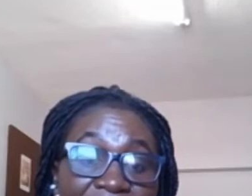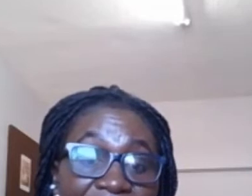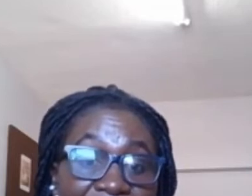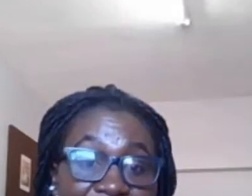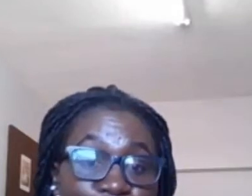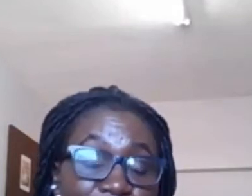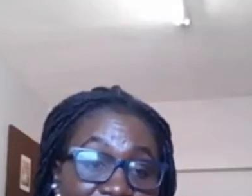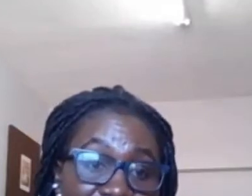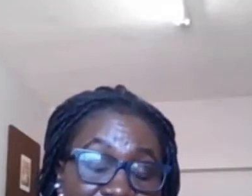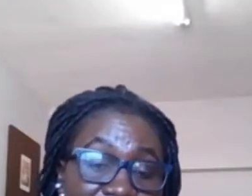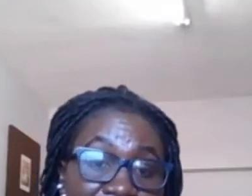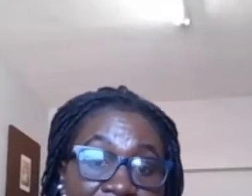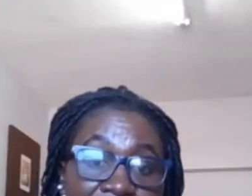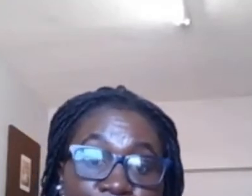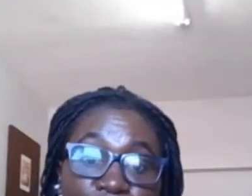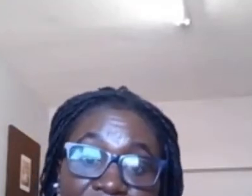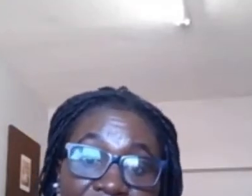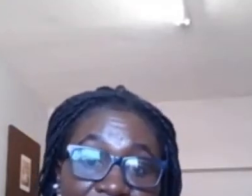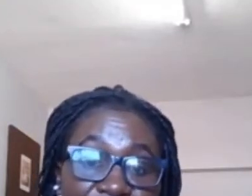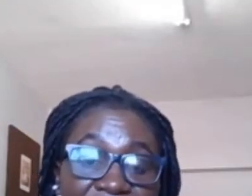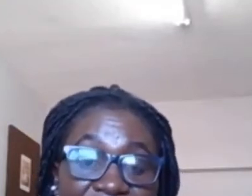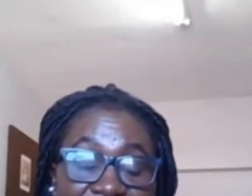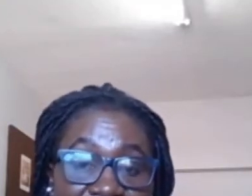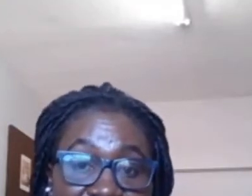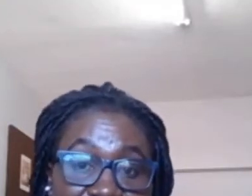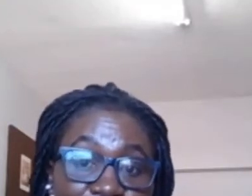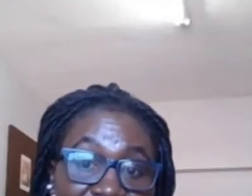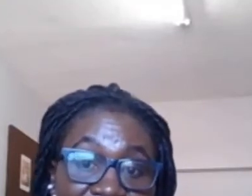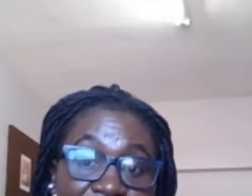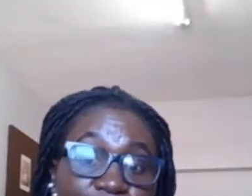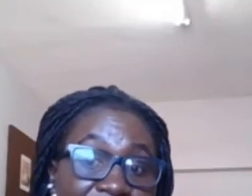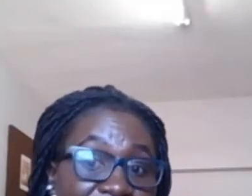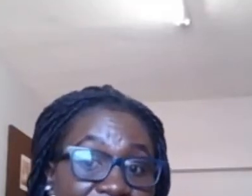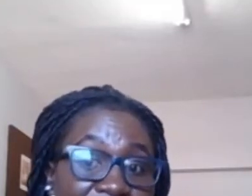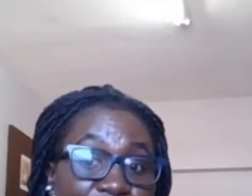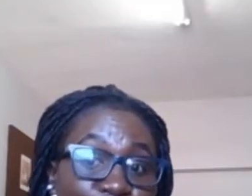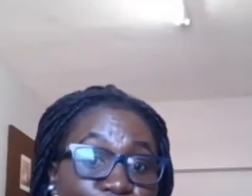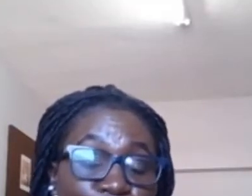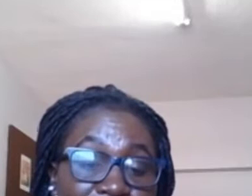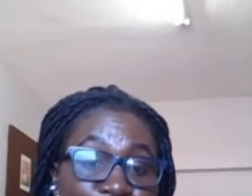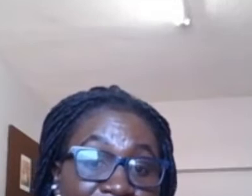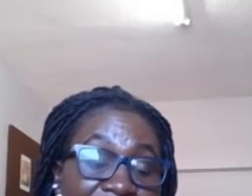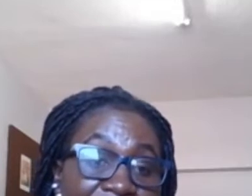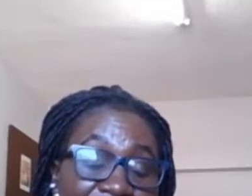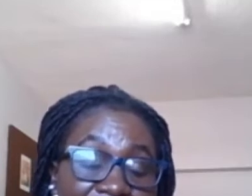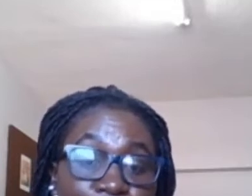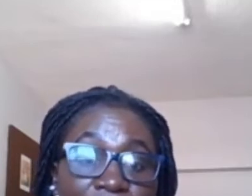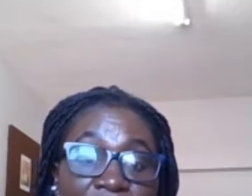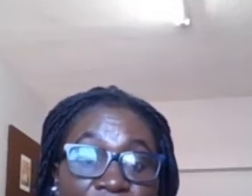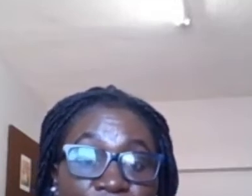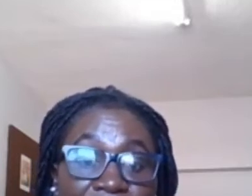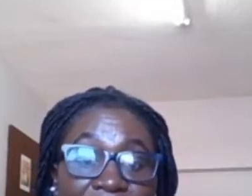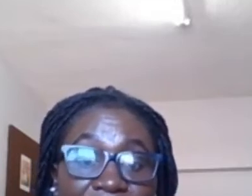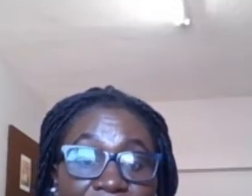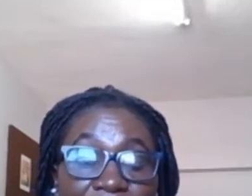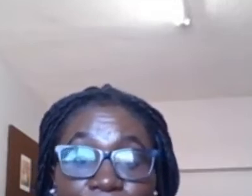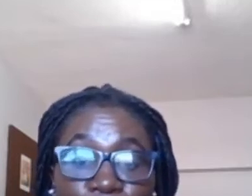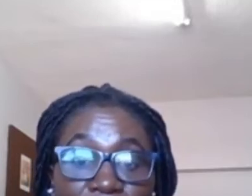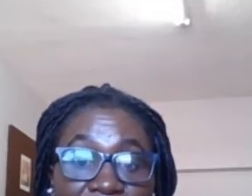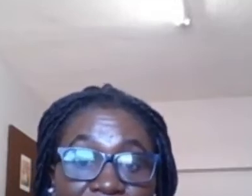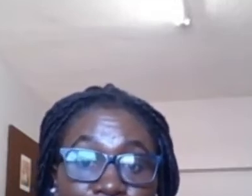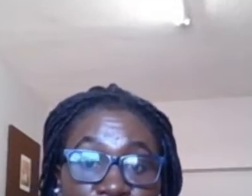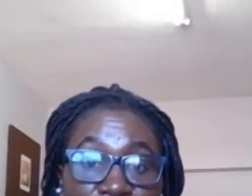available in large quantities. And because in African savannas, quality and quantity are not always readily available, the result is